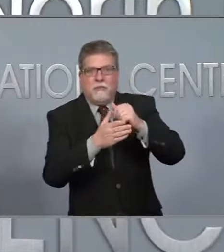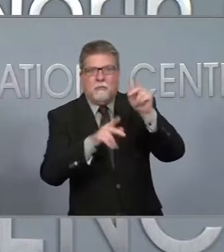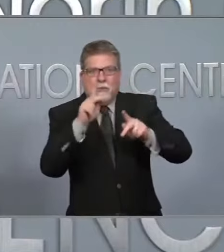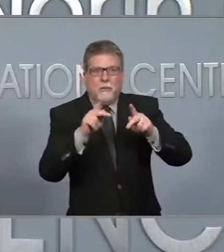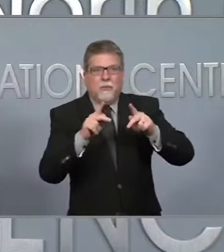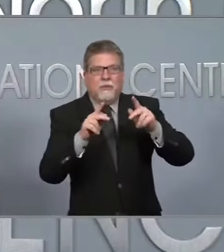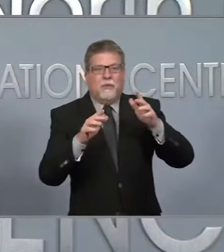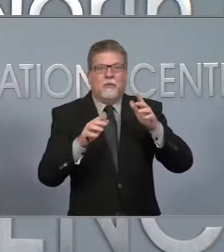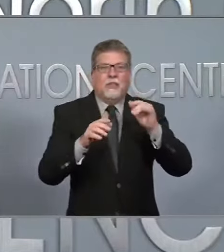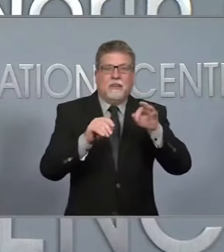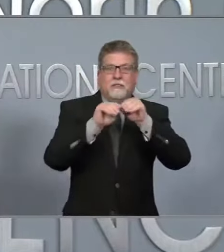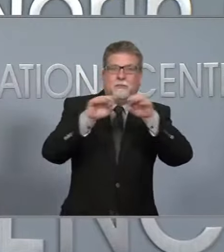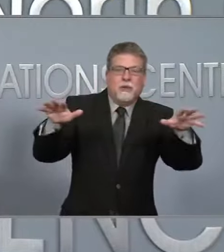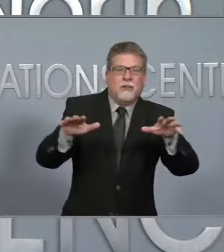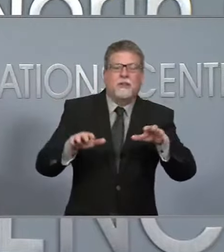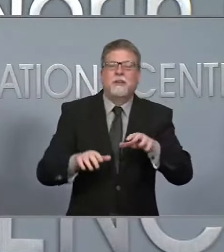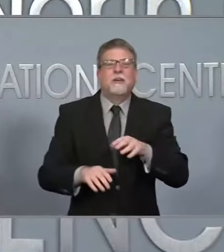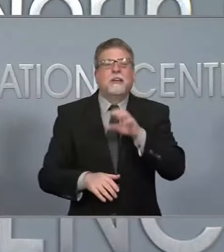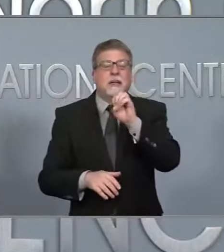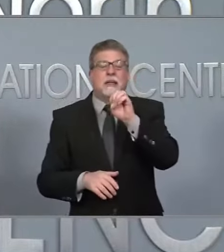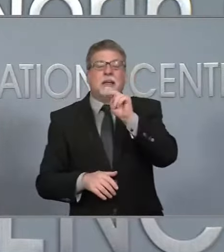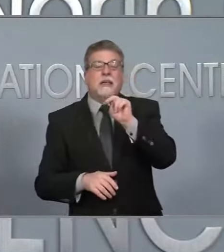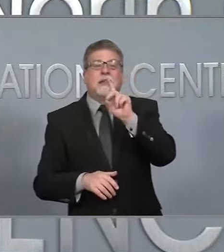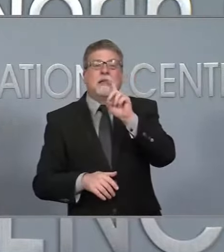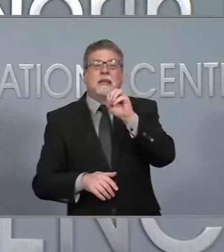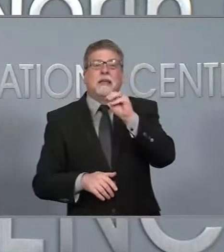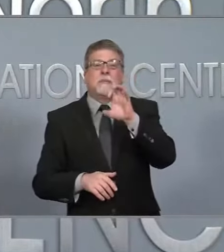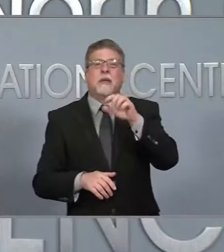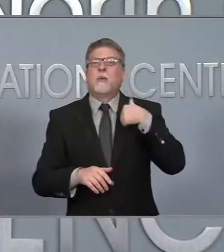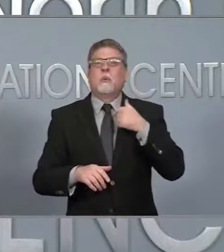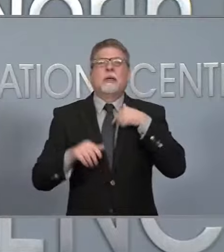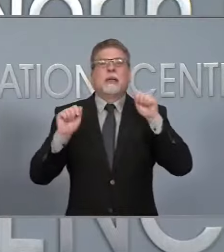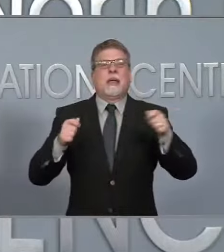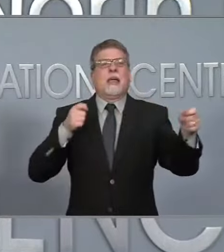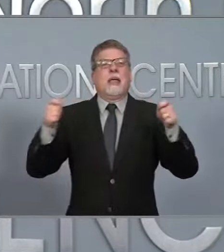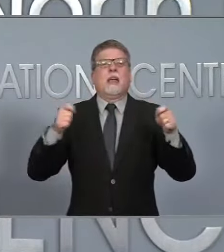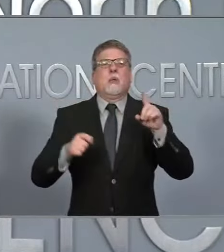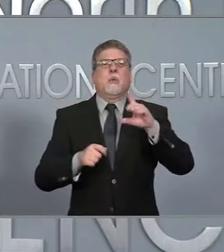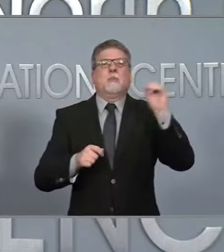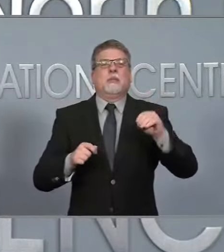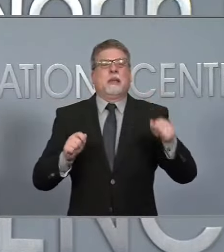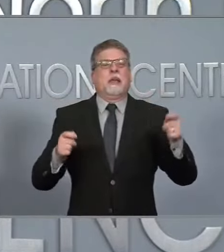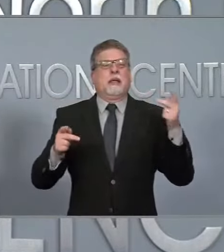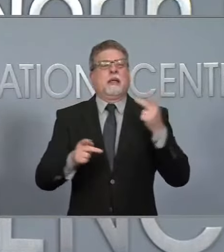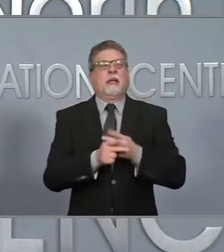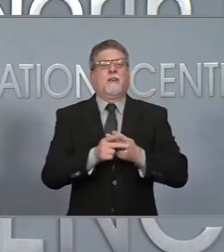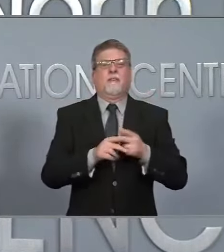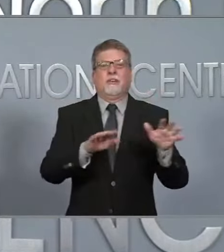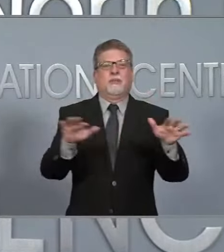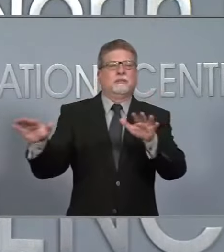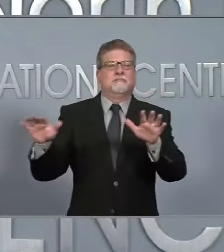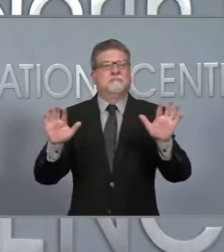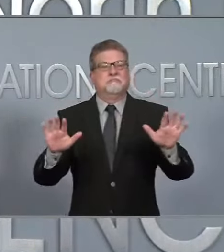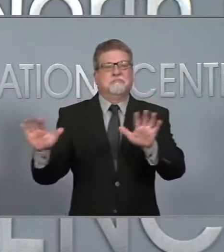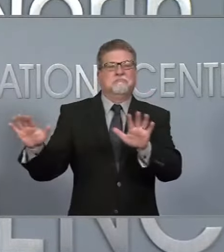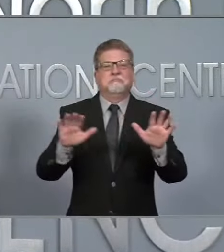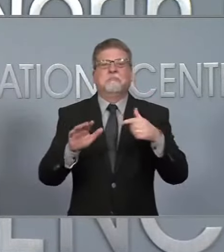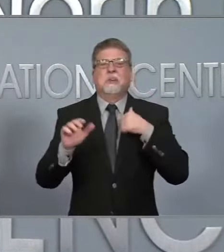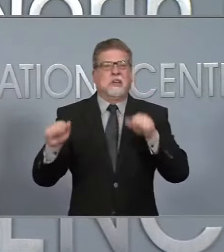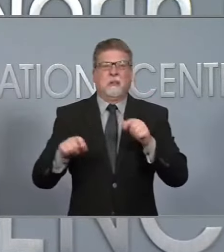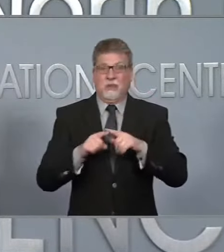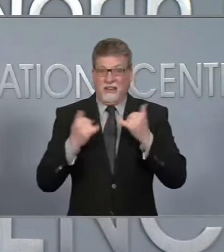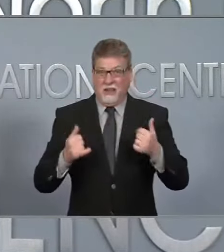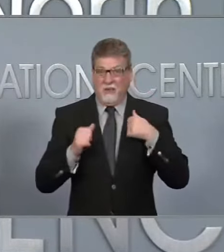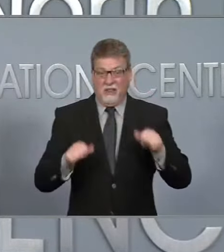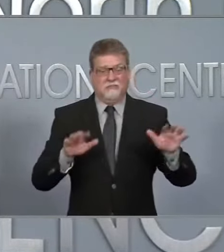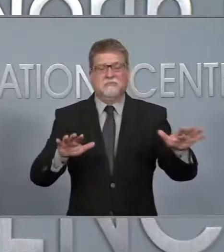can prepare. Endemic is about being prepared to manage overall over the period of time. And so we're not there yet, but our